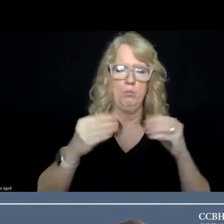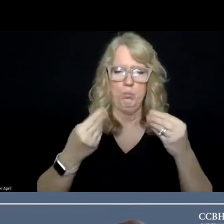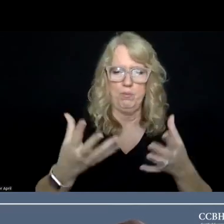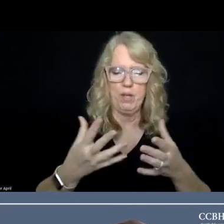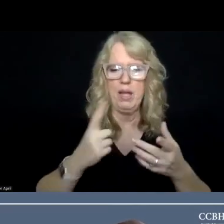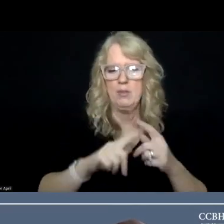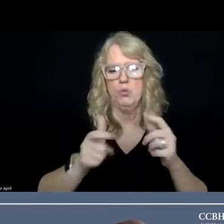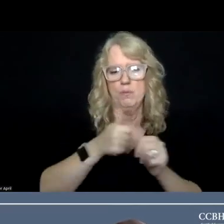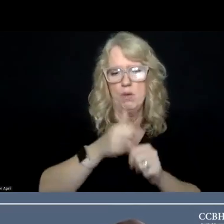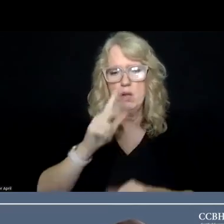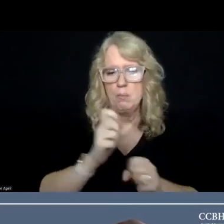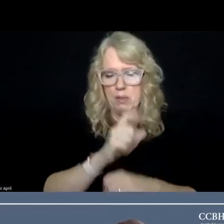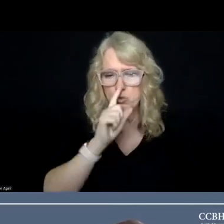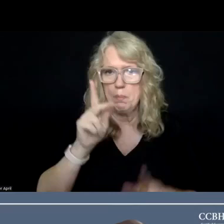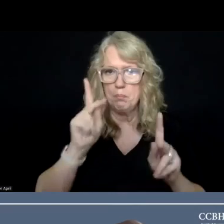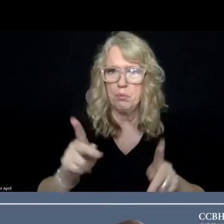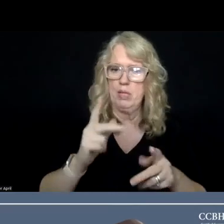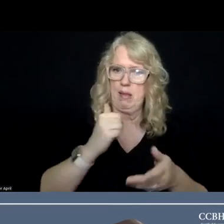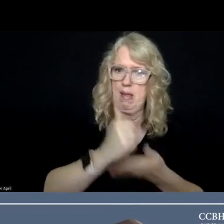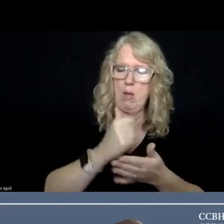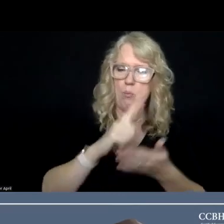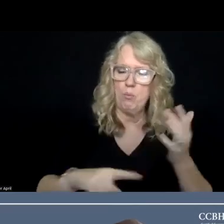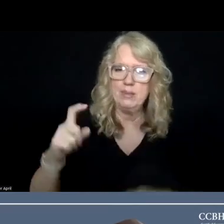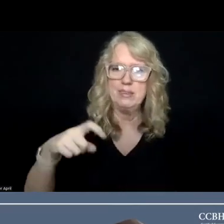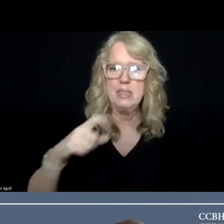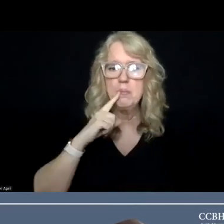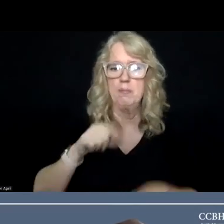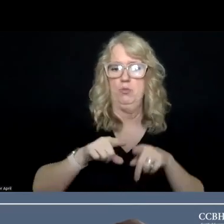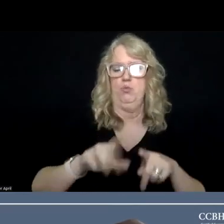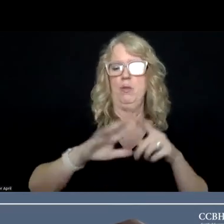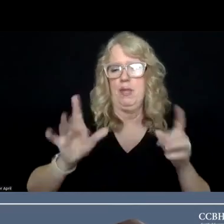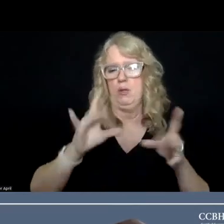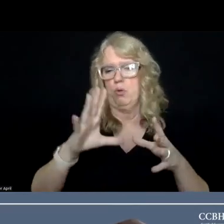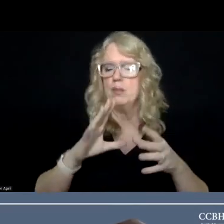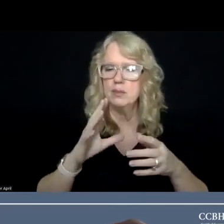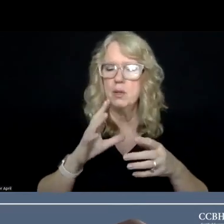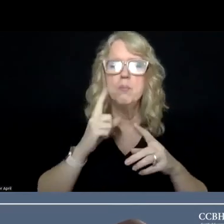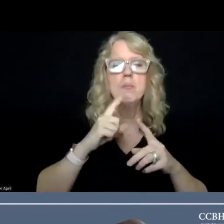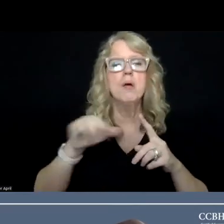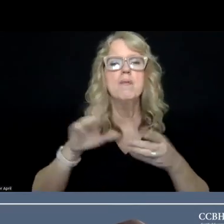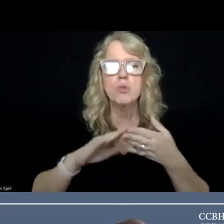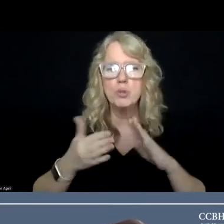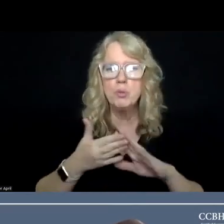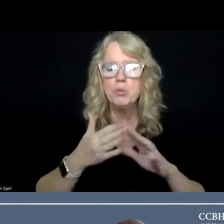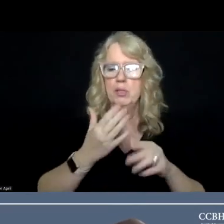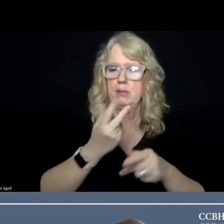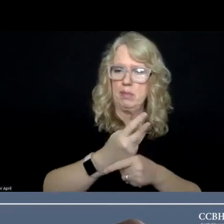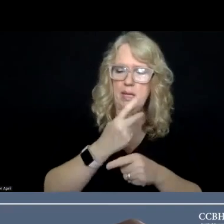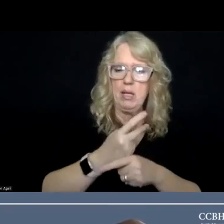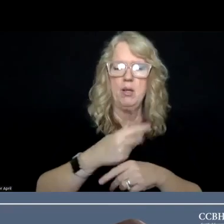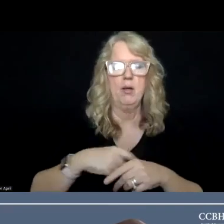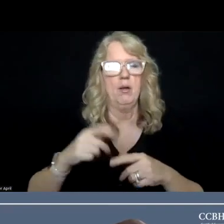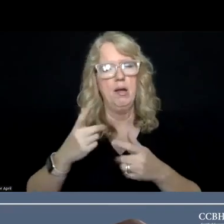for follow-up to make sure people are getting the help that they need, not only in that immediate crisis space, but in terms of community-based care in